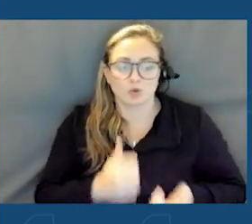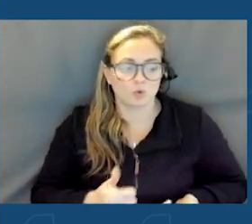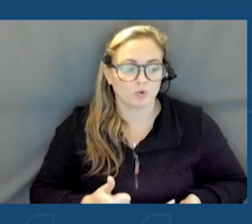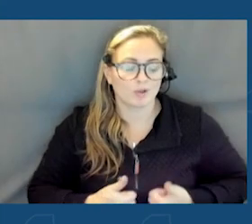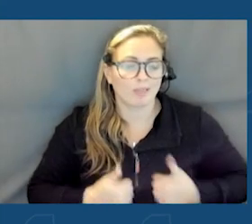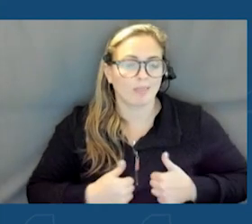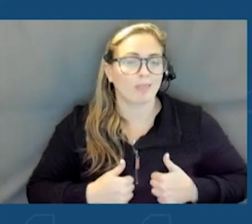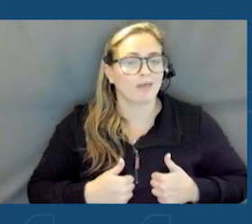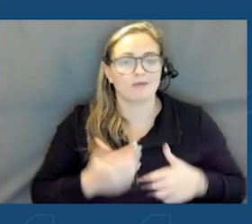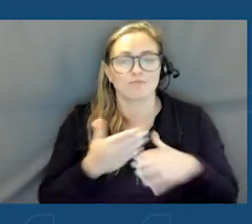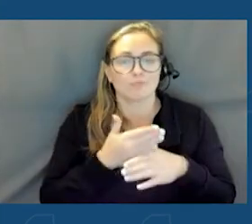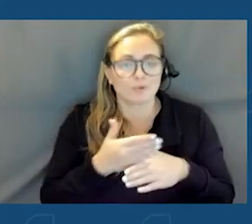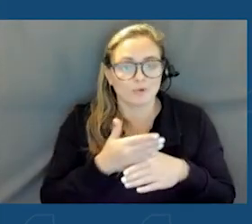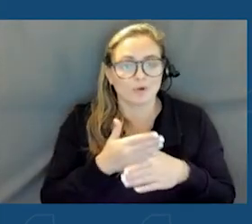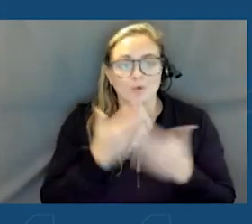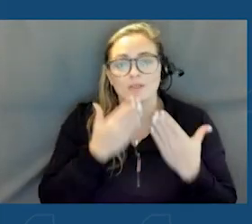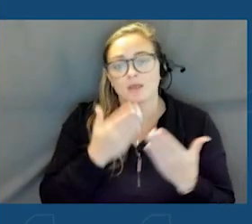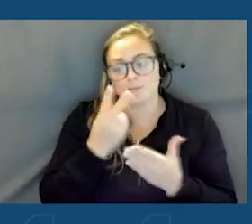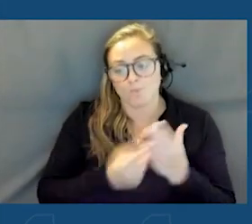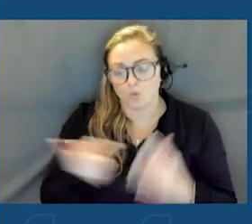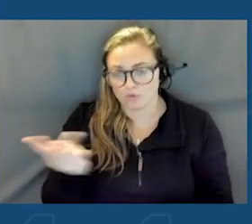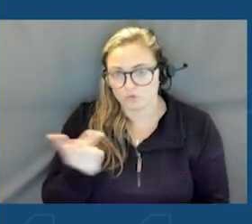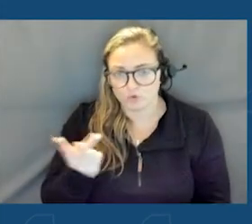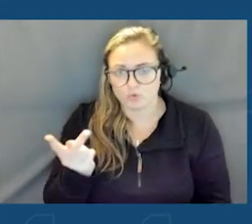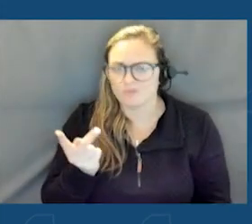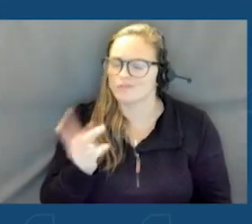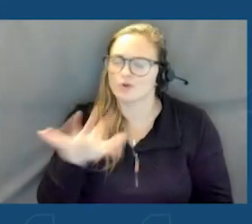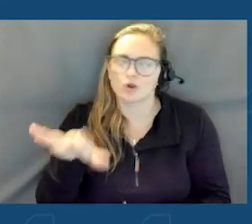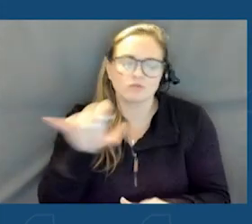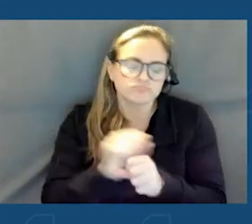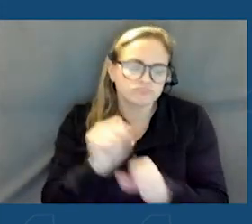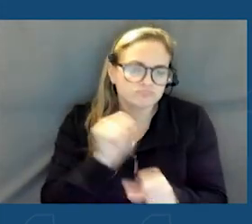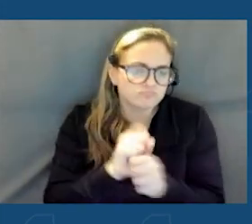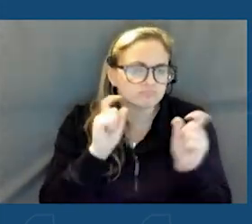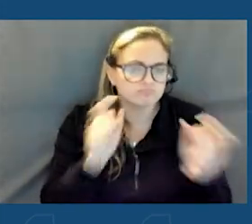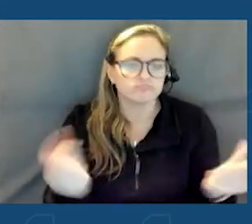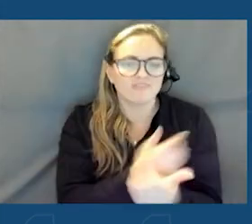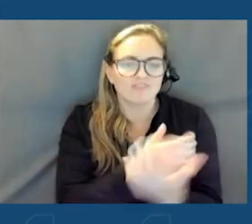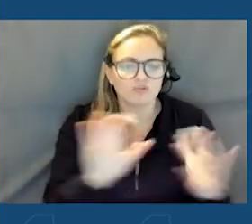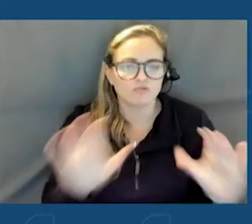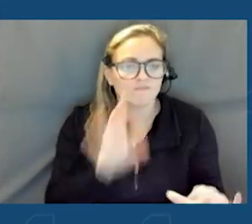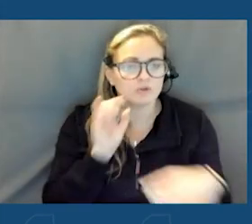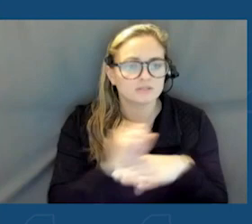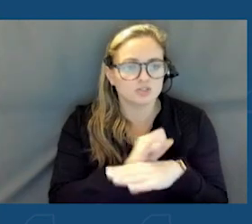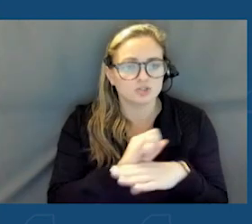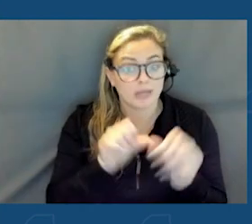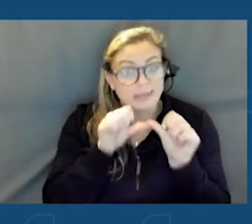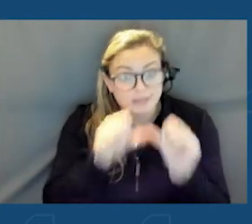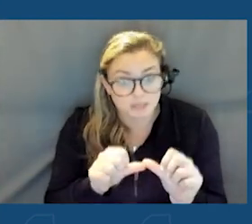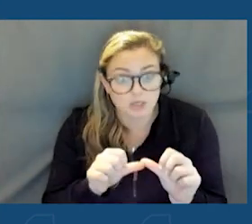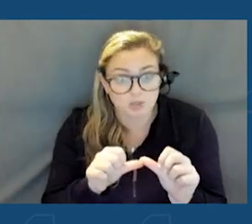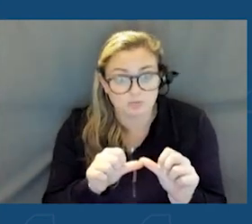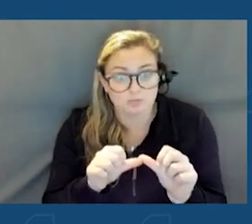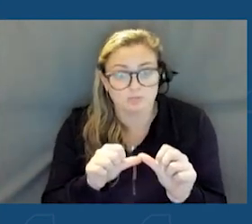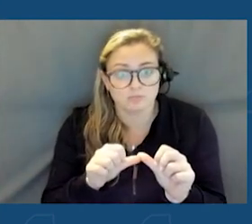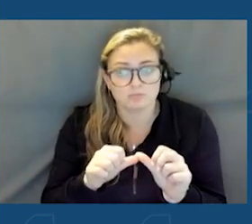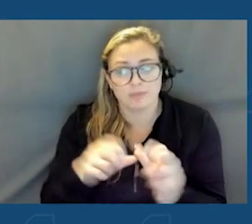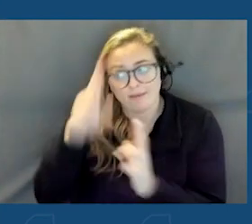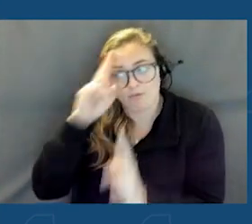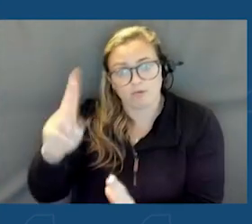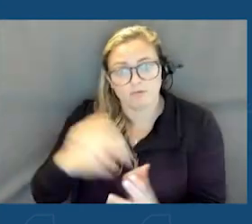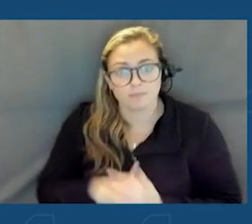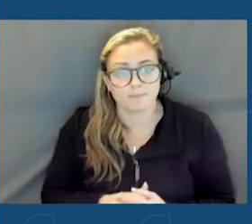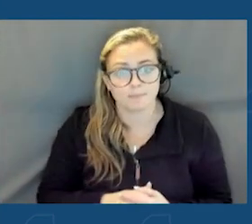Marylou, I just want to thank both of you for your countless contributions to what you've done to this industry and continue to do in her name. So thank you, John.